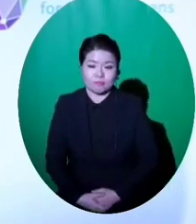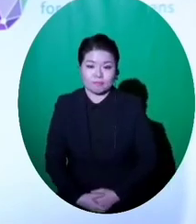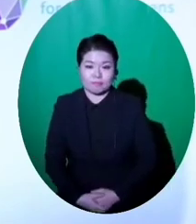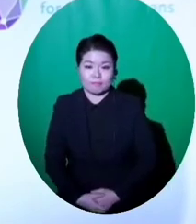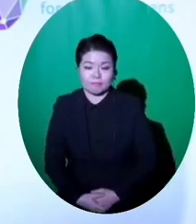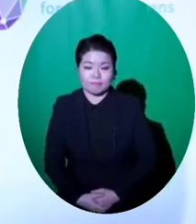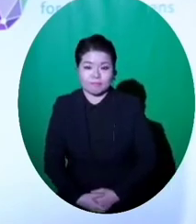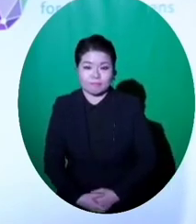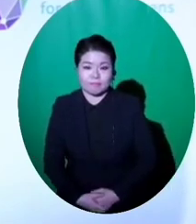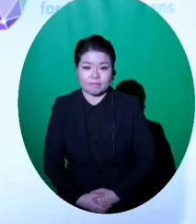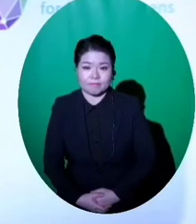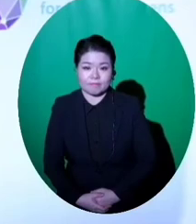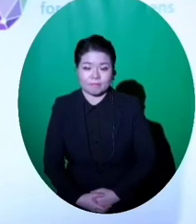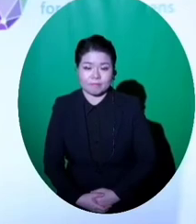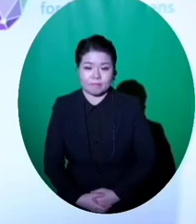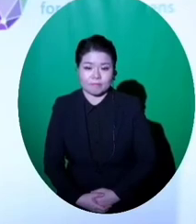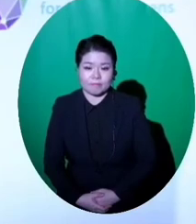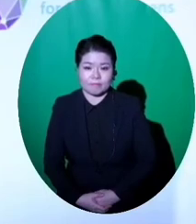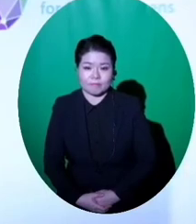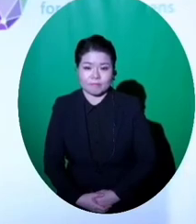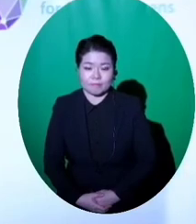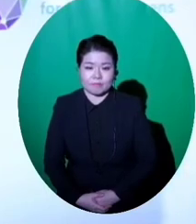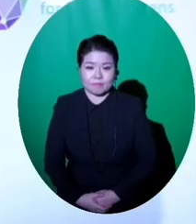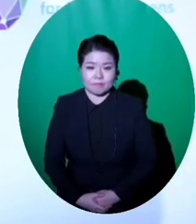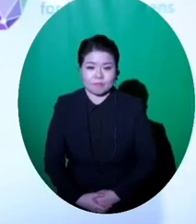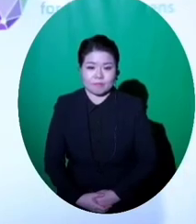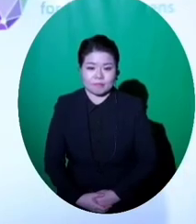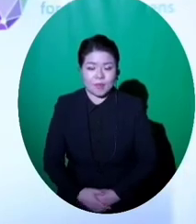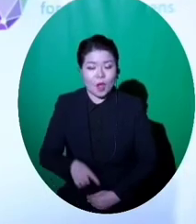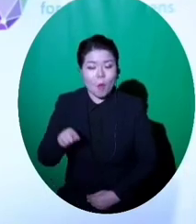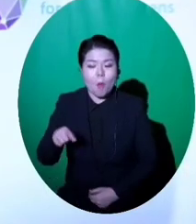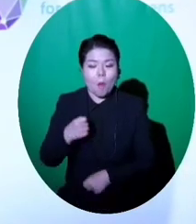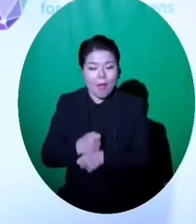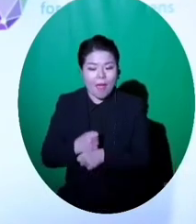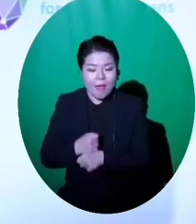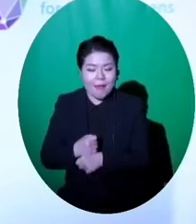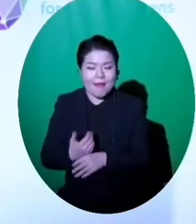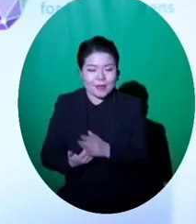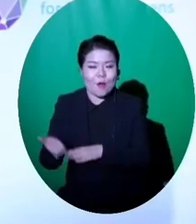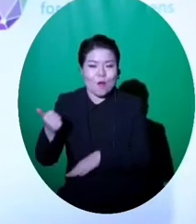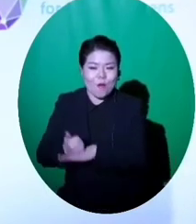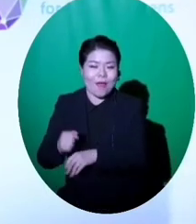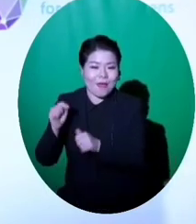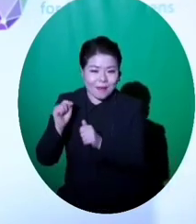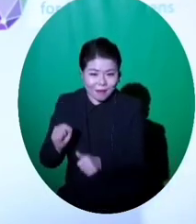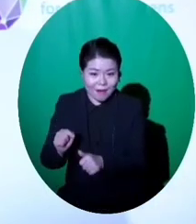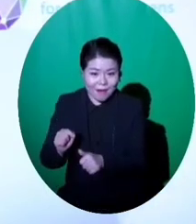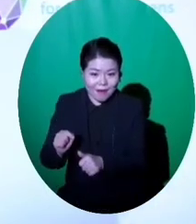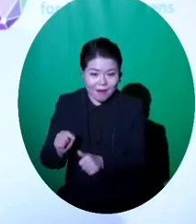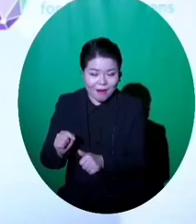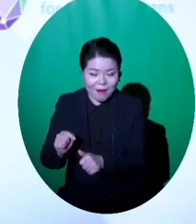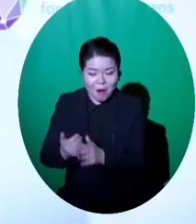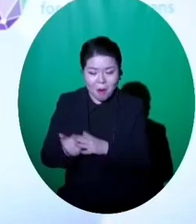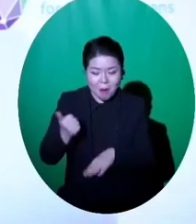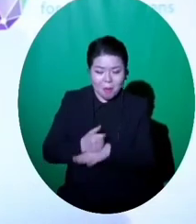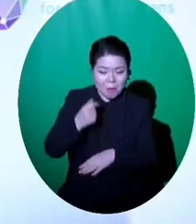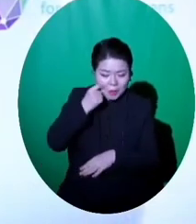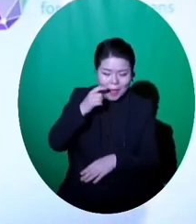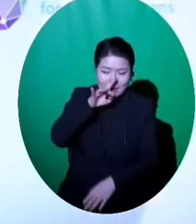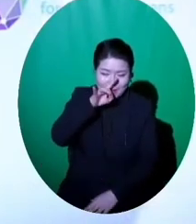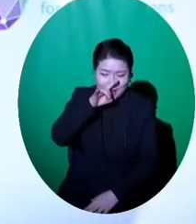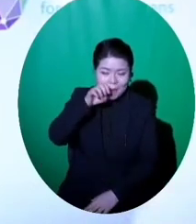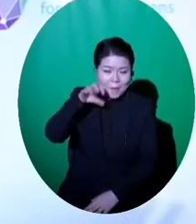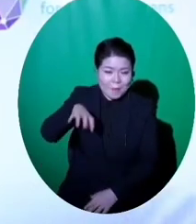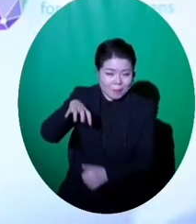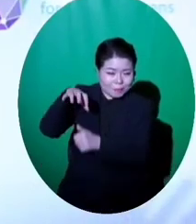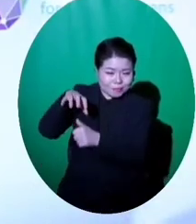quite toxic in real life. Like, you cannot just like fall and come back up. That's just not a real thing. So I